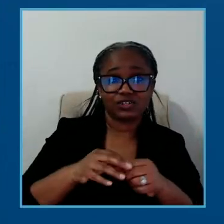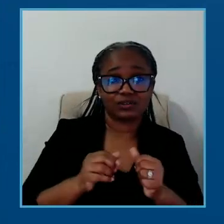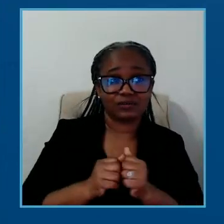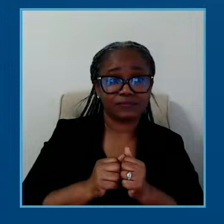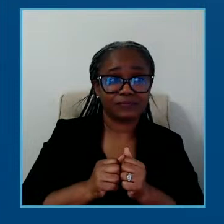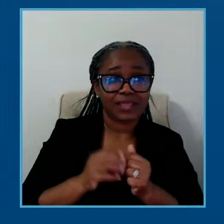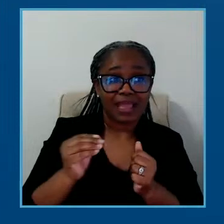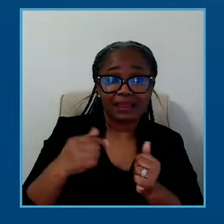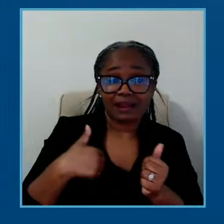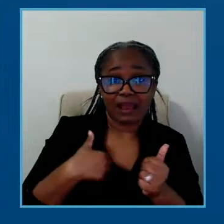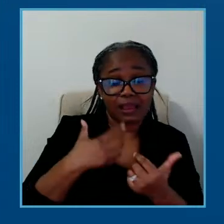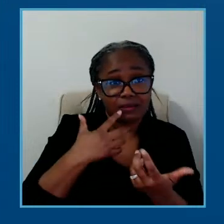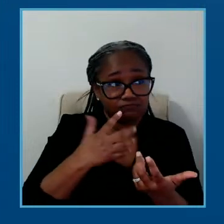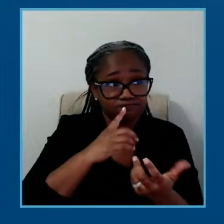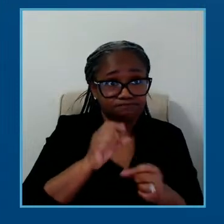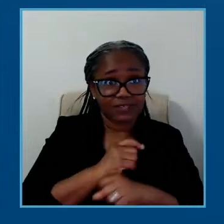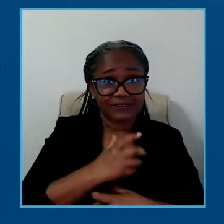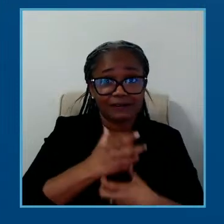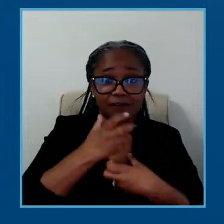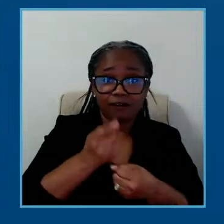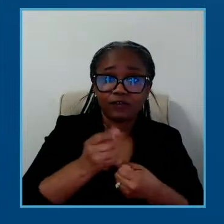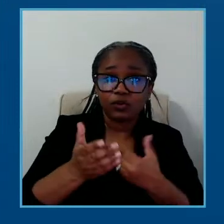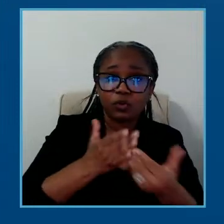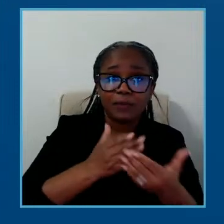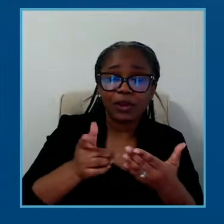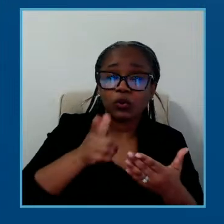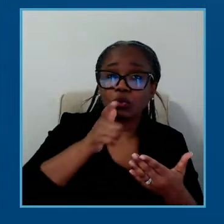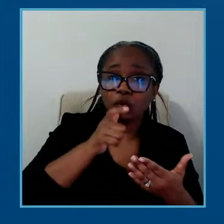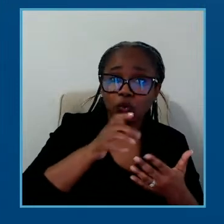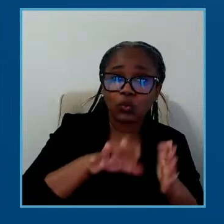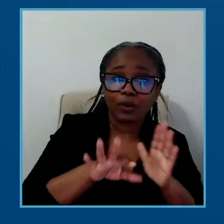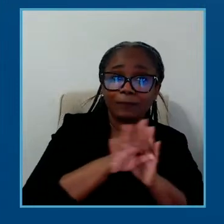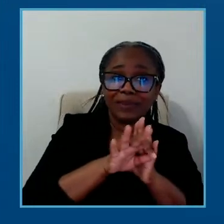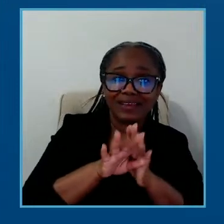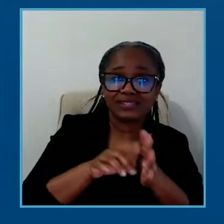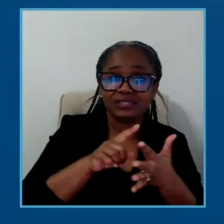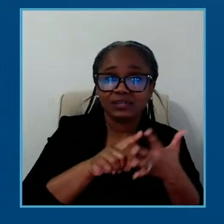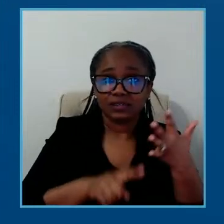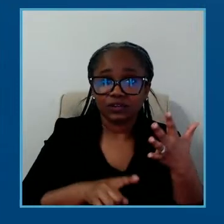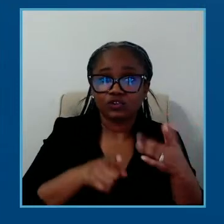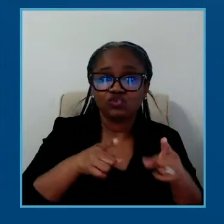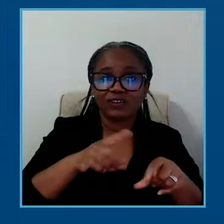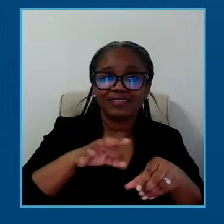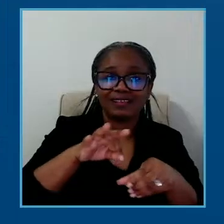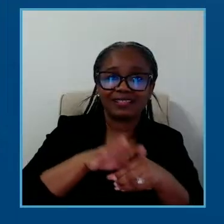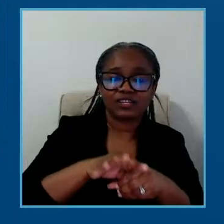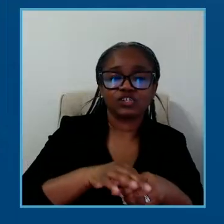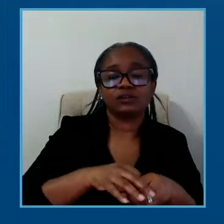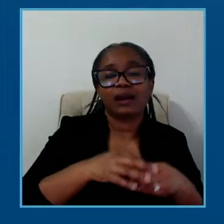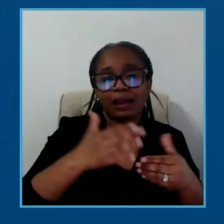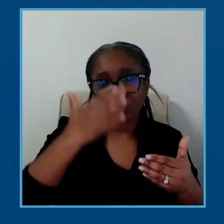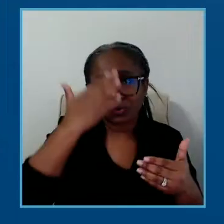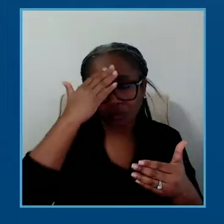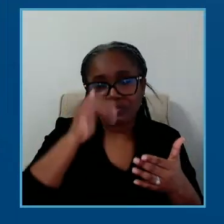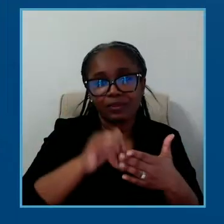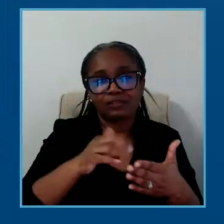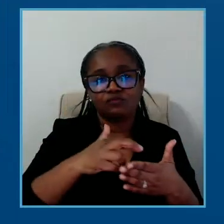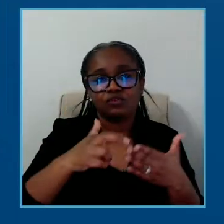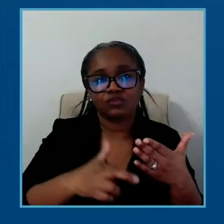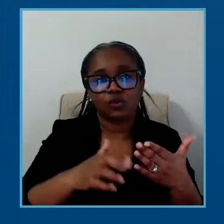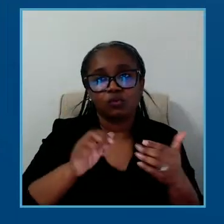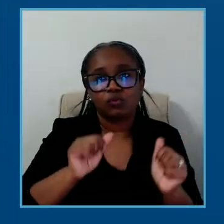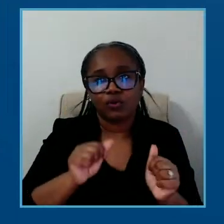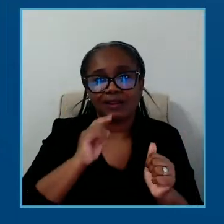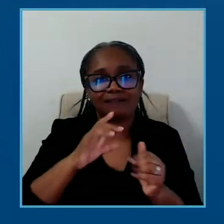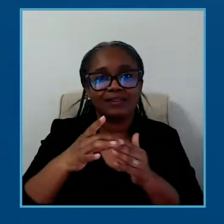was selected by the DNC, that one candidate or another could have claimed that it hurt them in some way or benefited one of the other candidates.